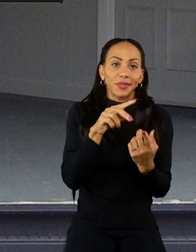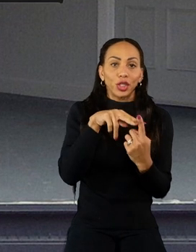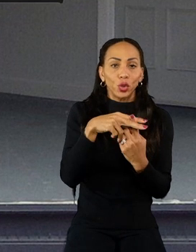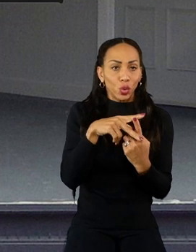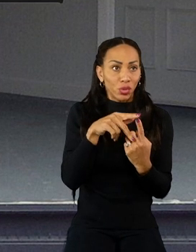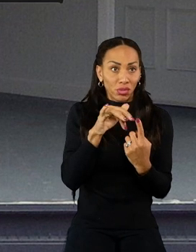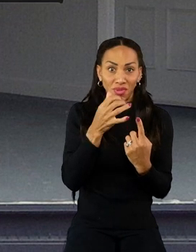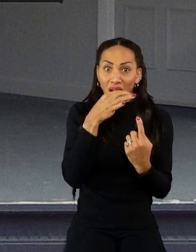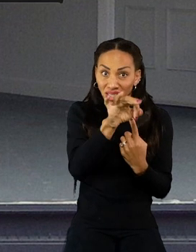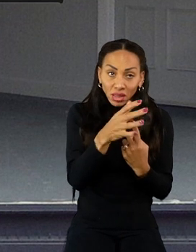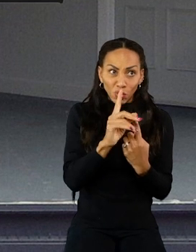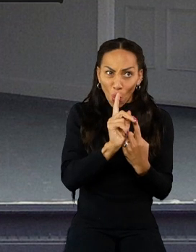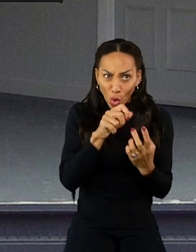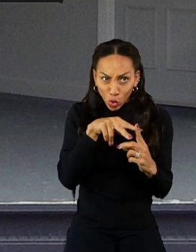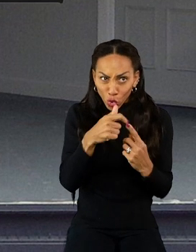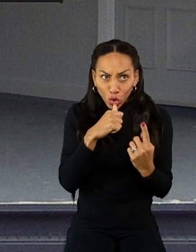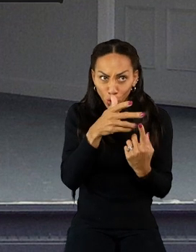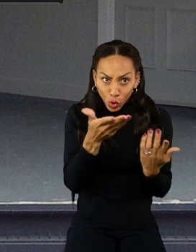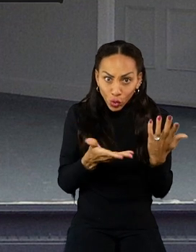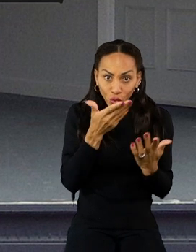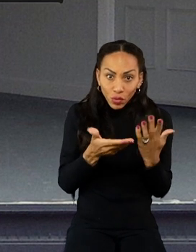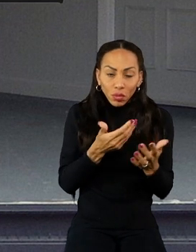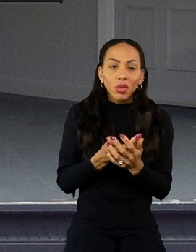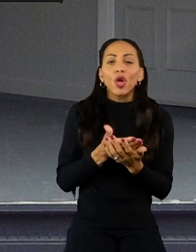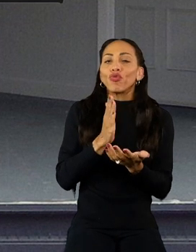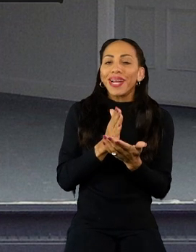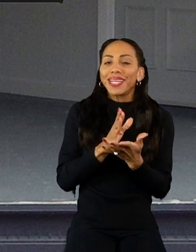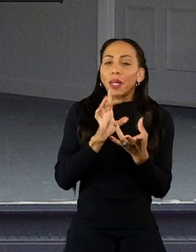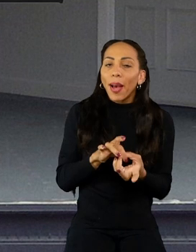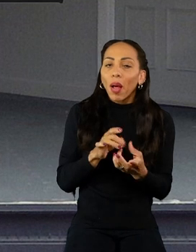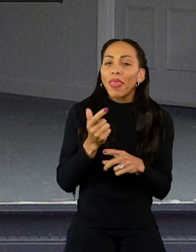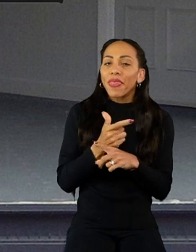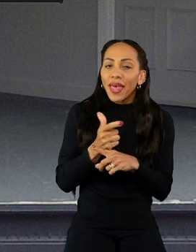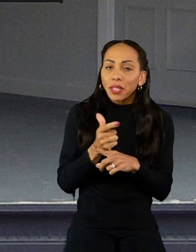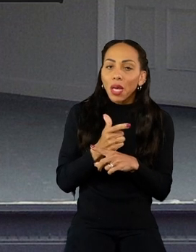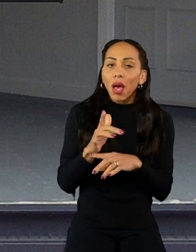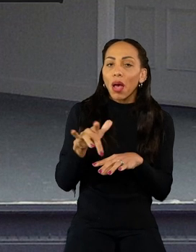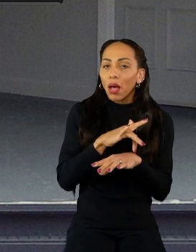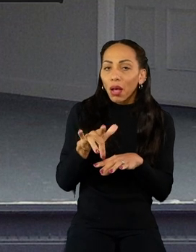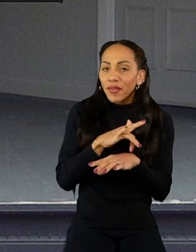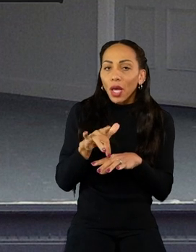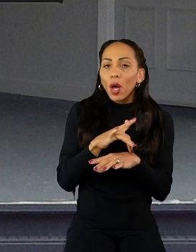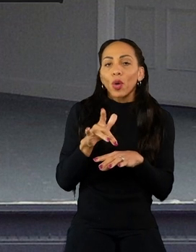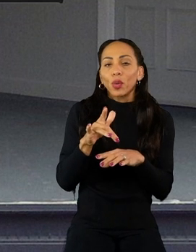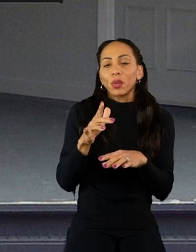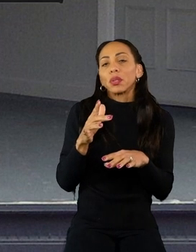tools. What sort of tools do they know? What sort of, how familiar are they with these things? But really, it's about video. It's about